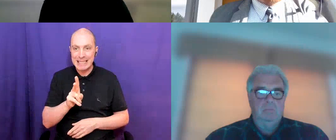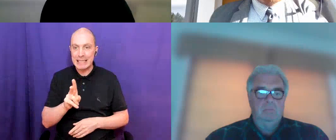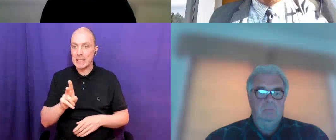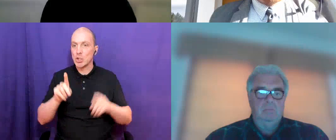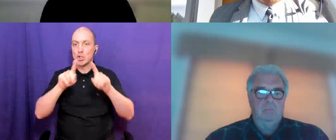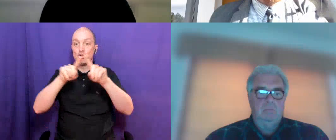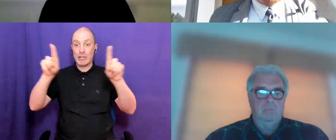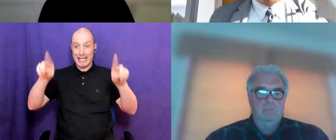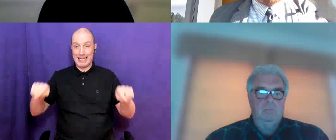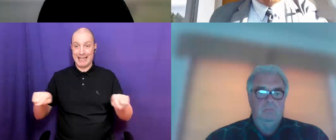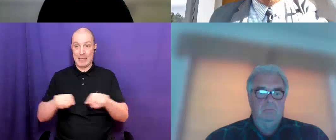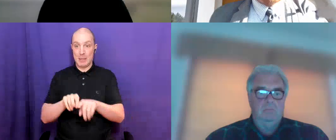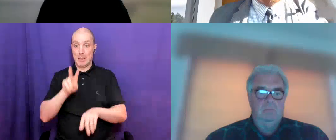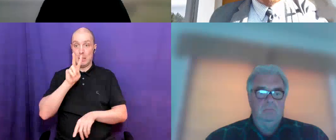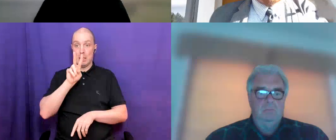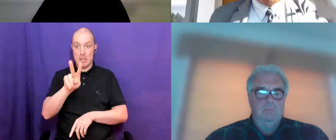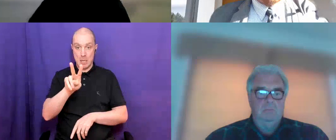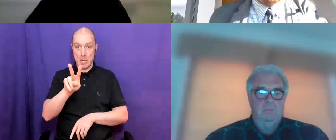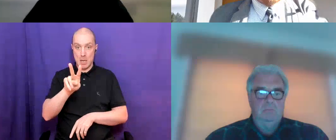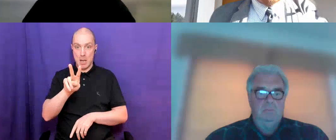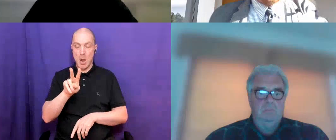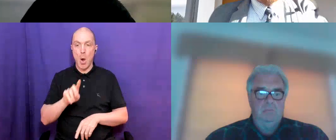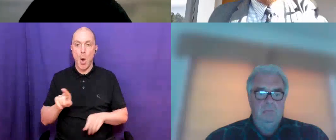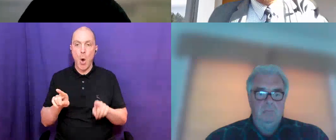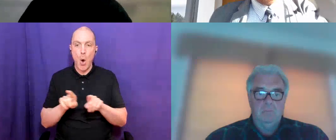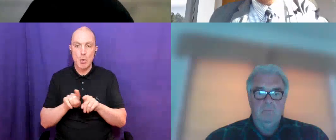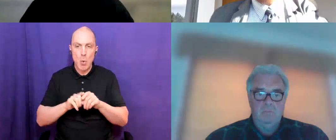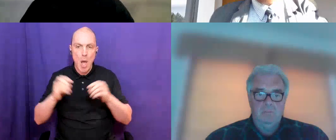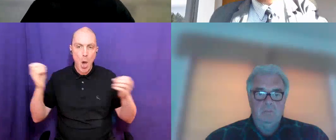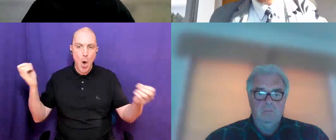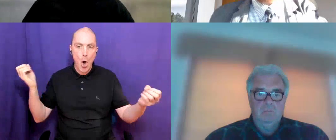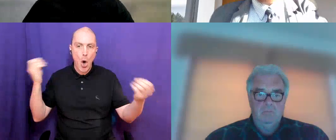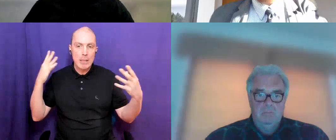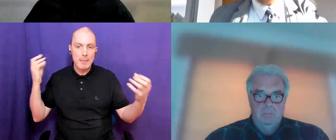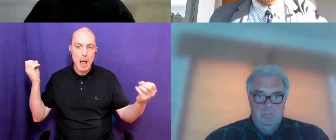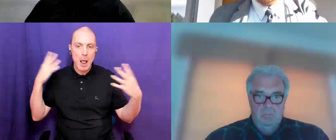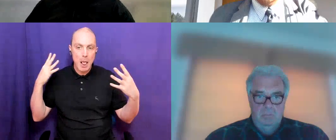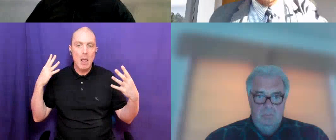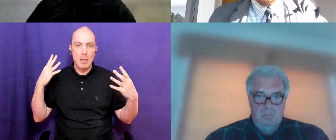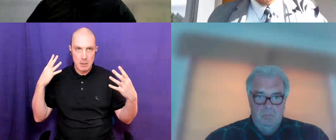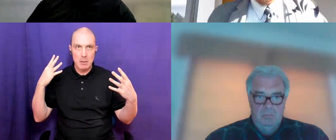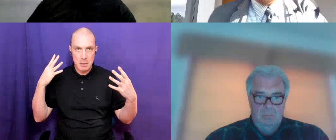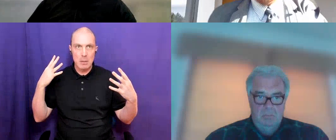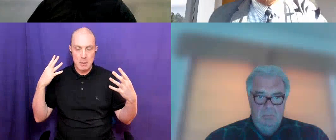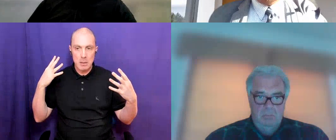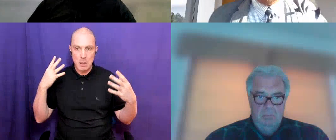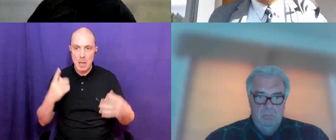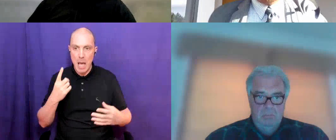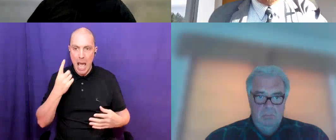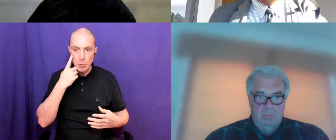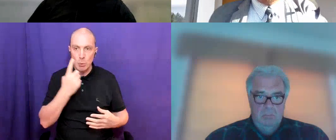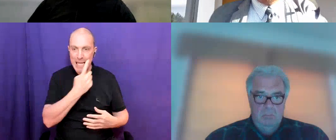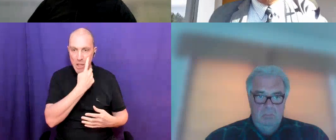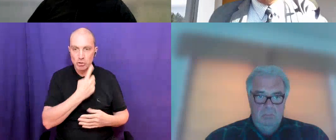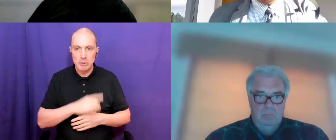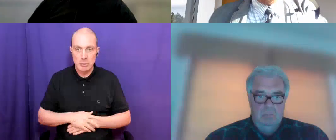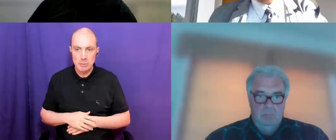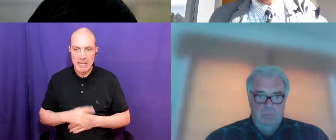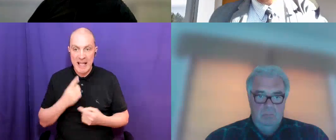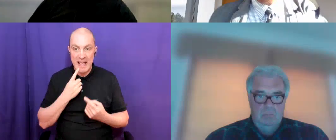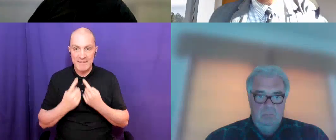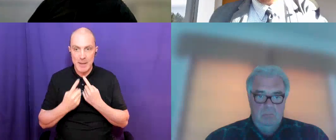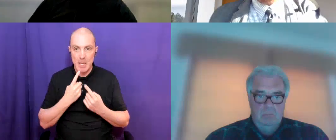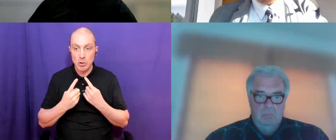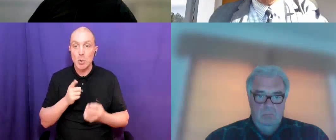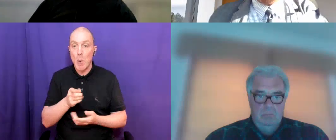screen, but you will also get an audible readout of the adjudications. In terms of doubtful